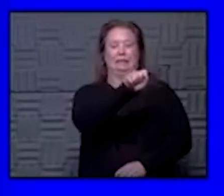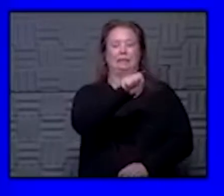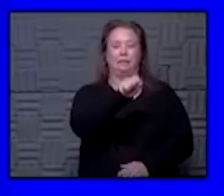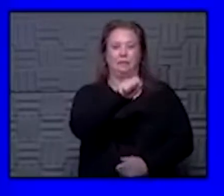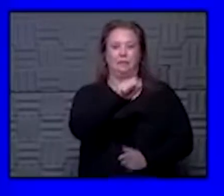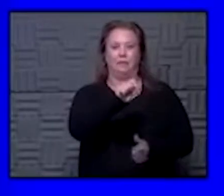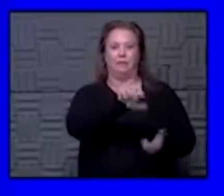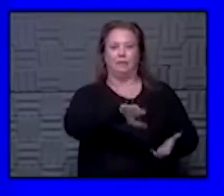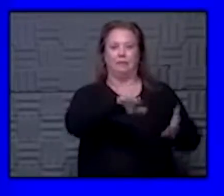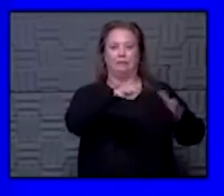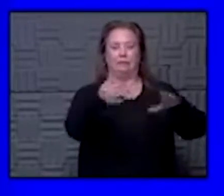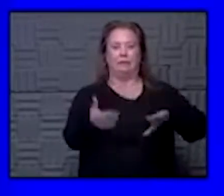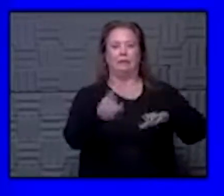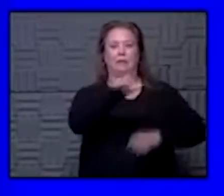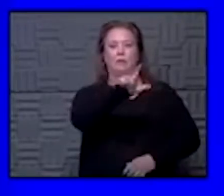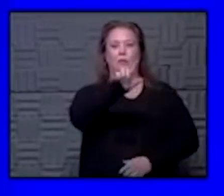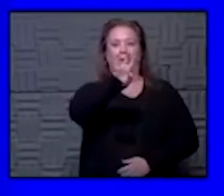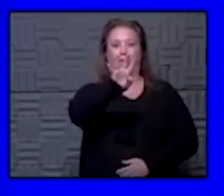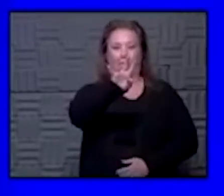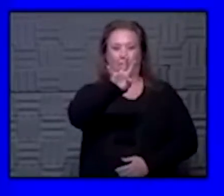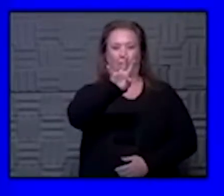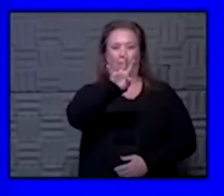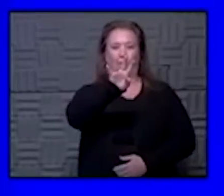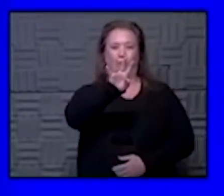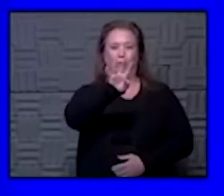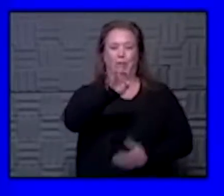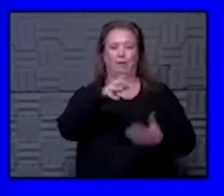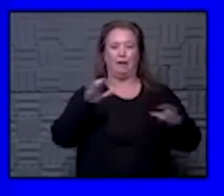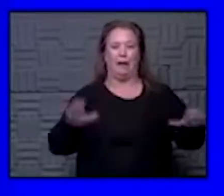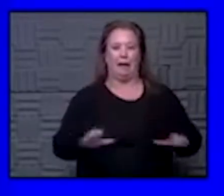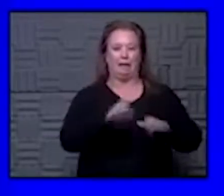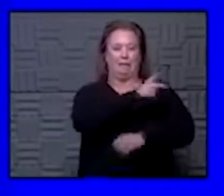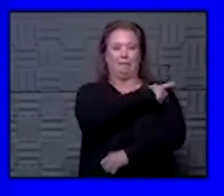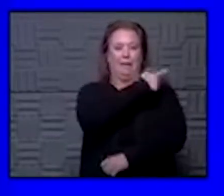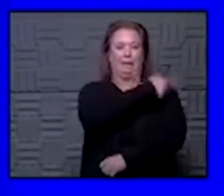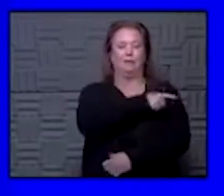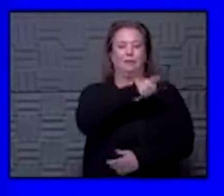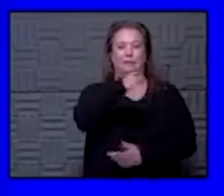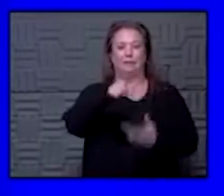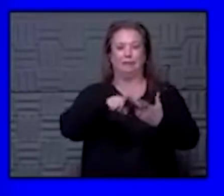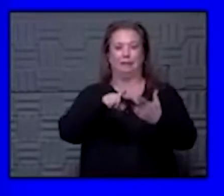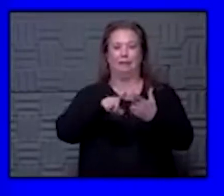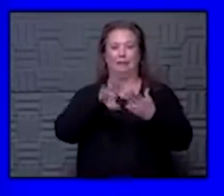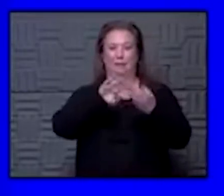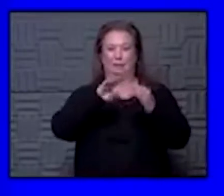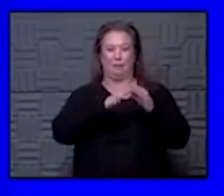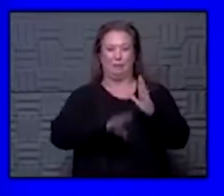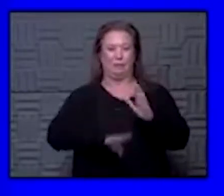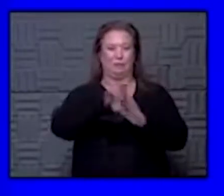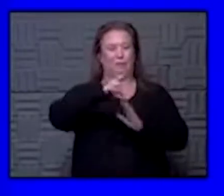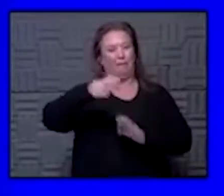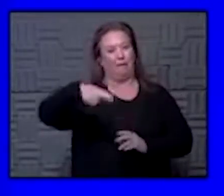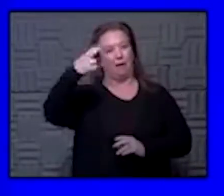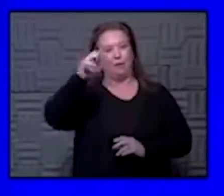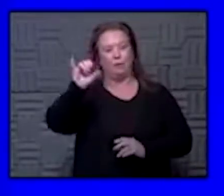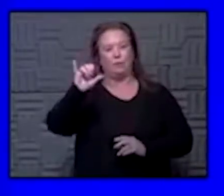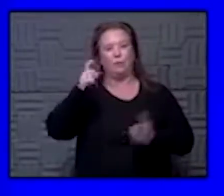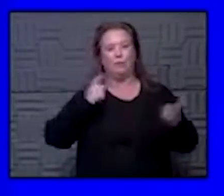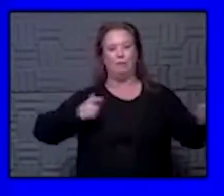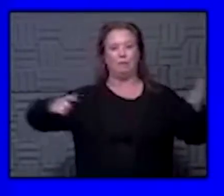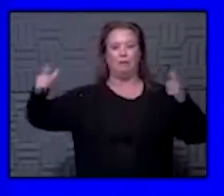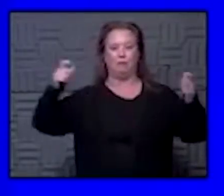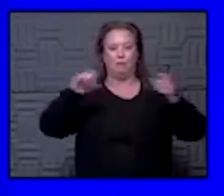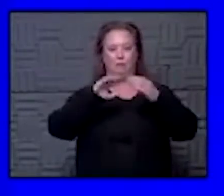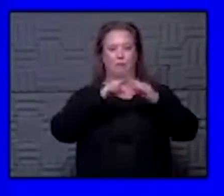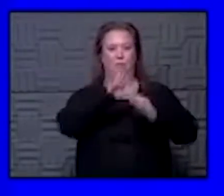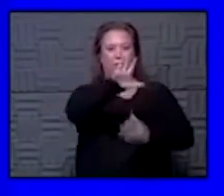have 24 active patients and 1 in that recovery period, so their numbers are probably about as high as we've ever seen, and that is then a larger